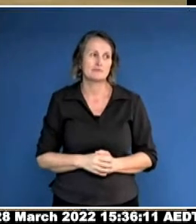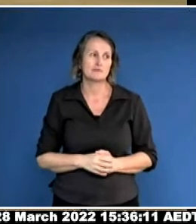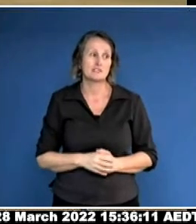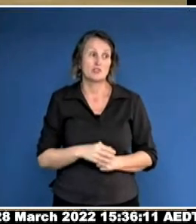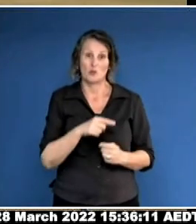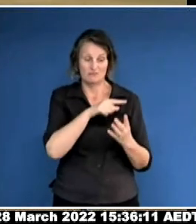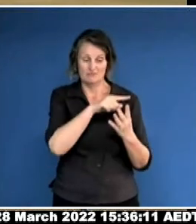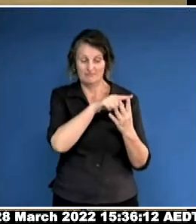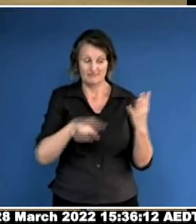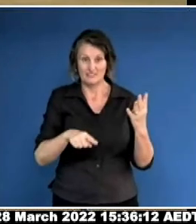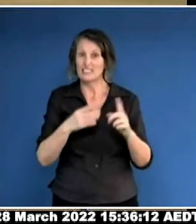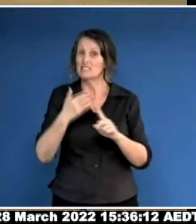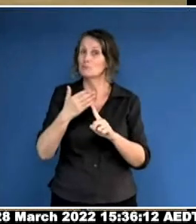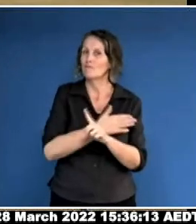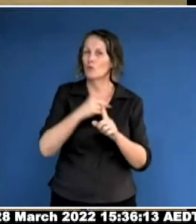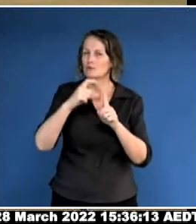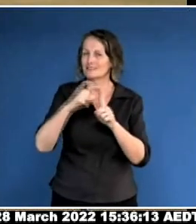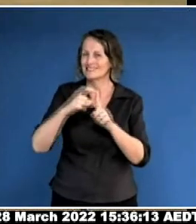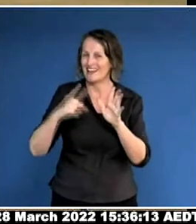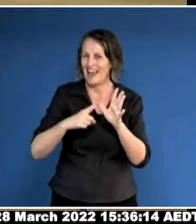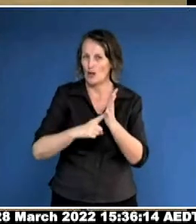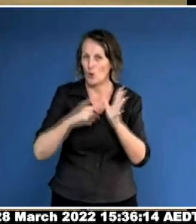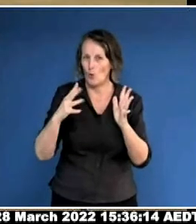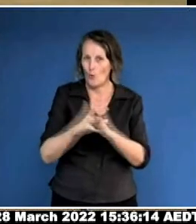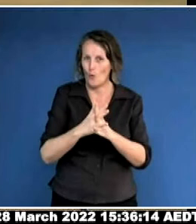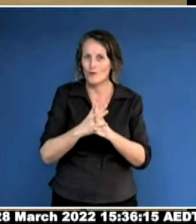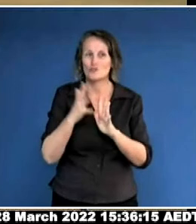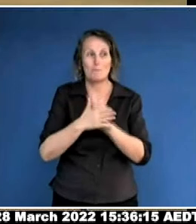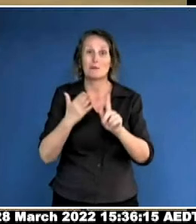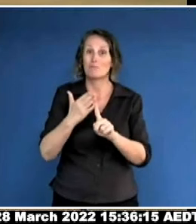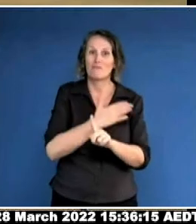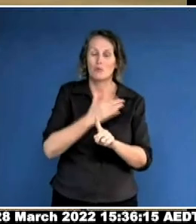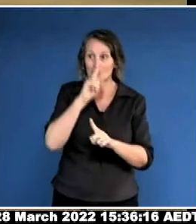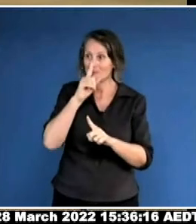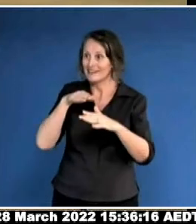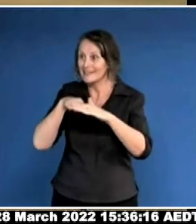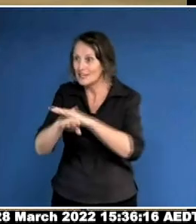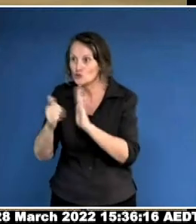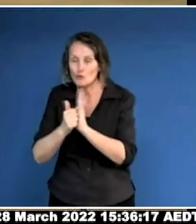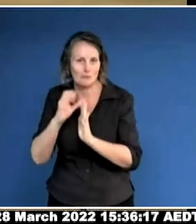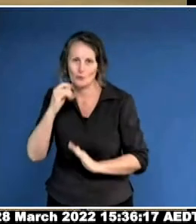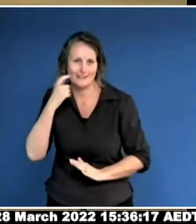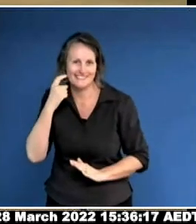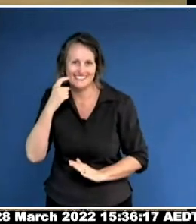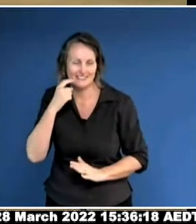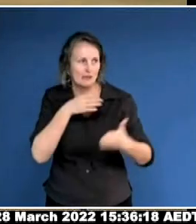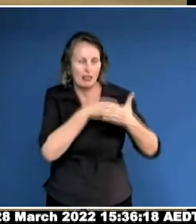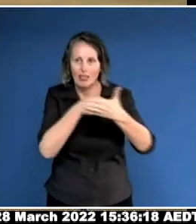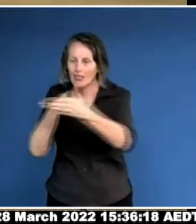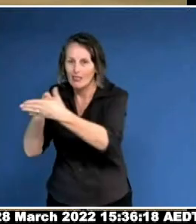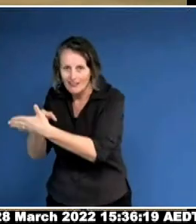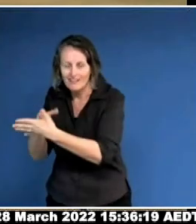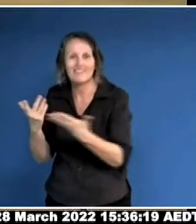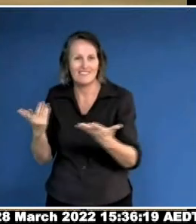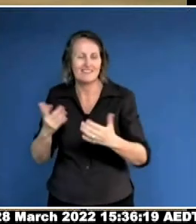so access to premises, shops, and things like that were not readily available. As my mobility declined, my ability to access